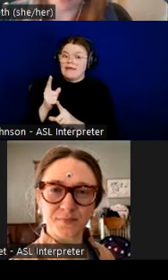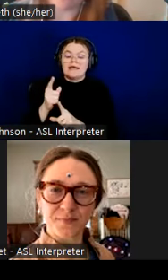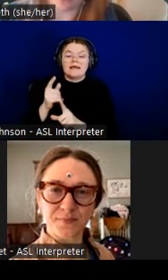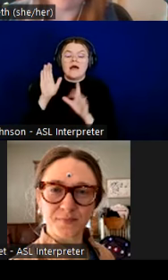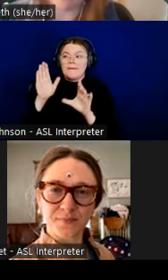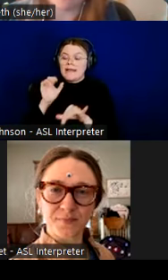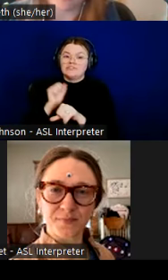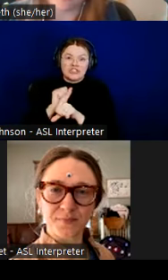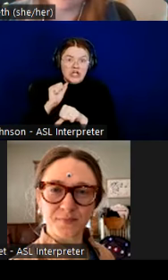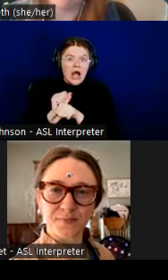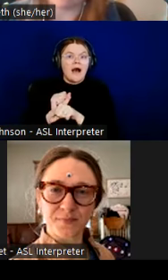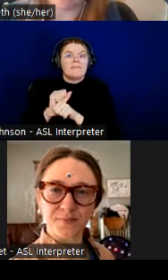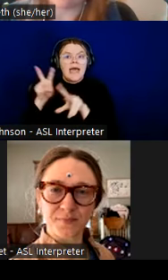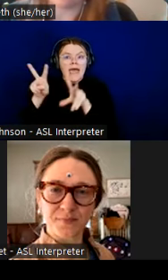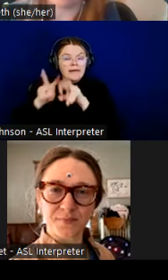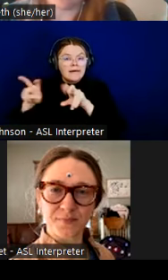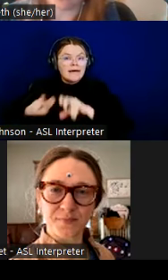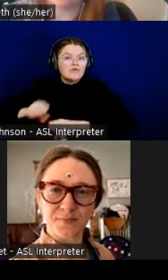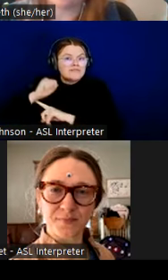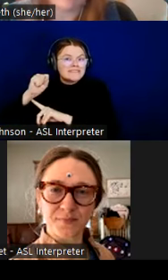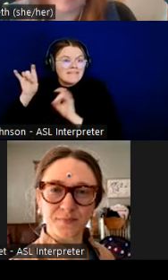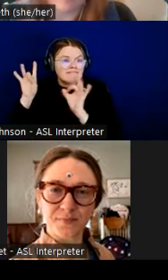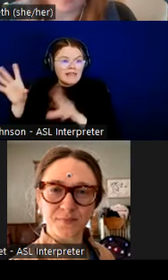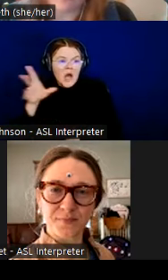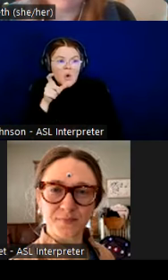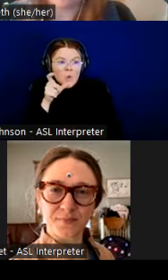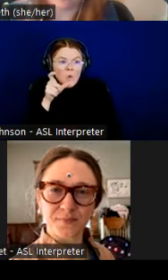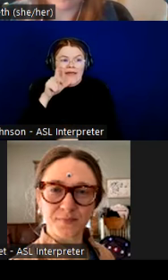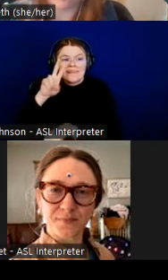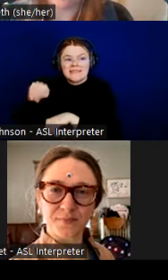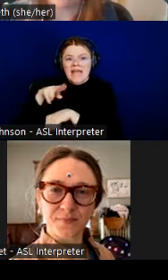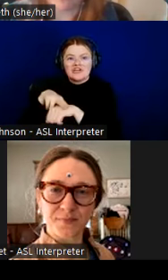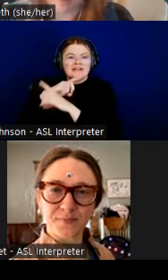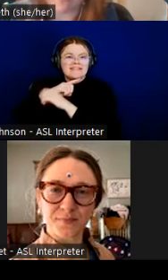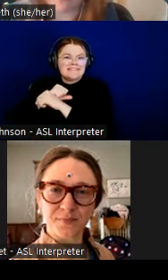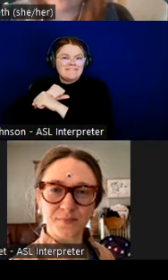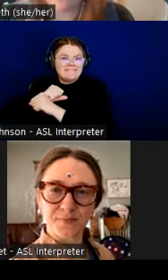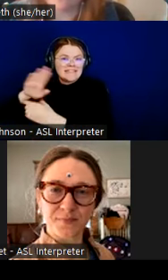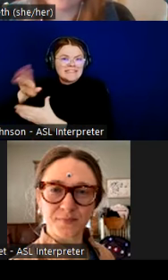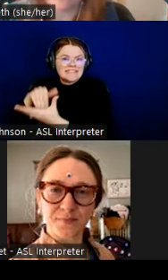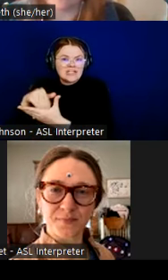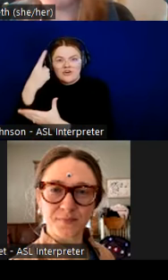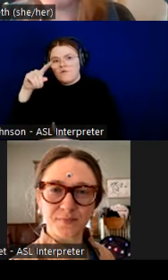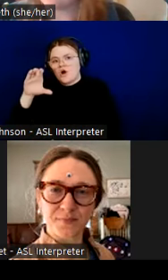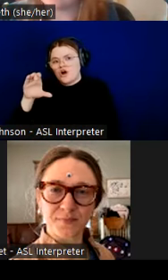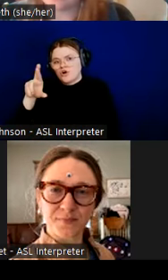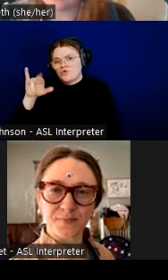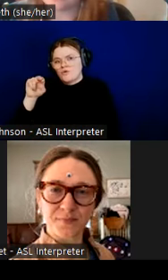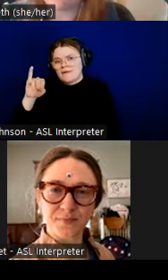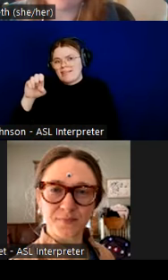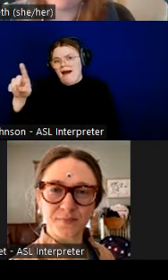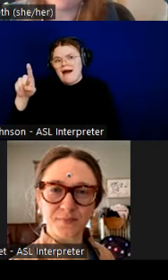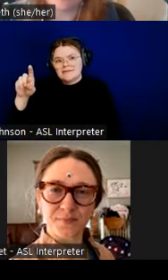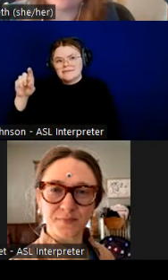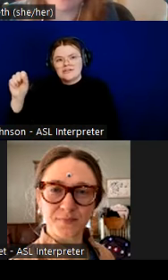a very long time, and that is the National Defense Center for Criminalized Survivors. You'll